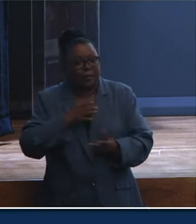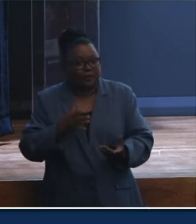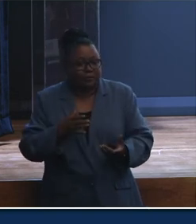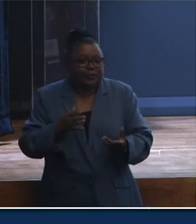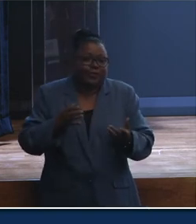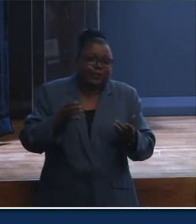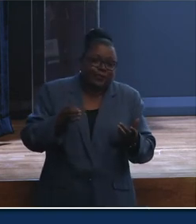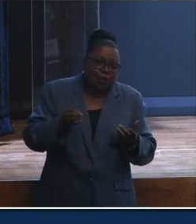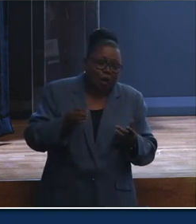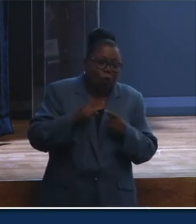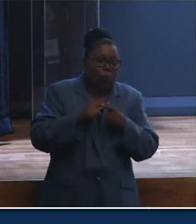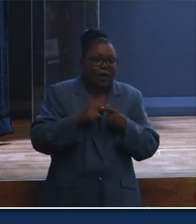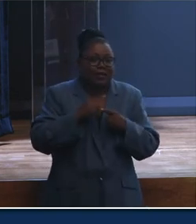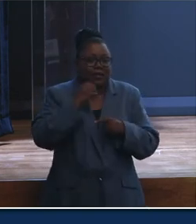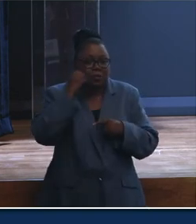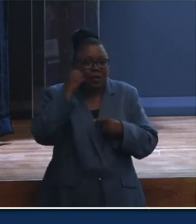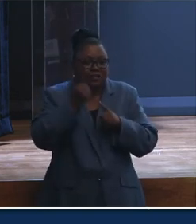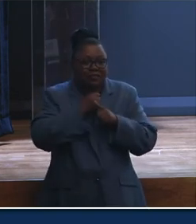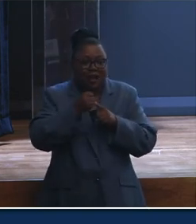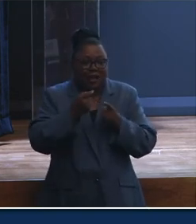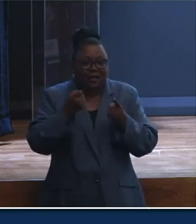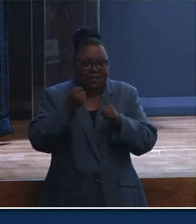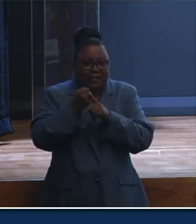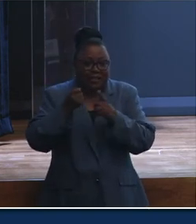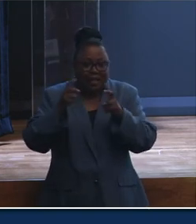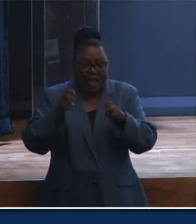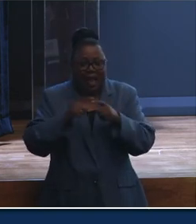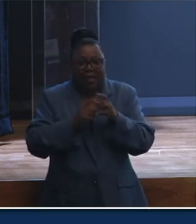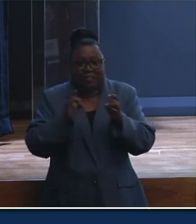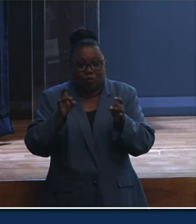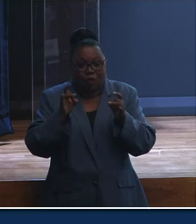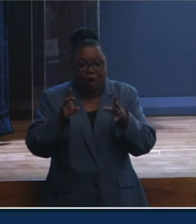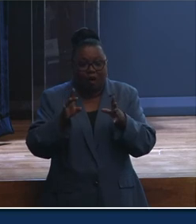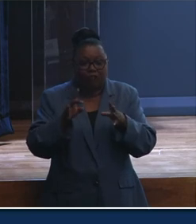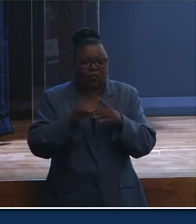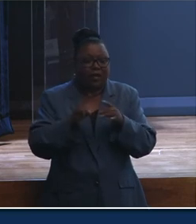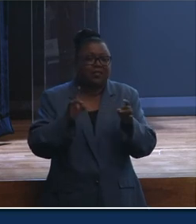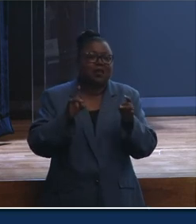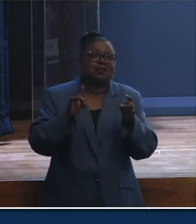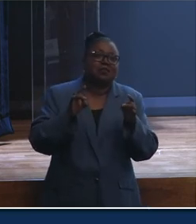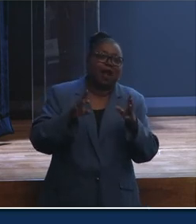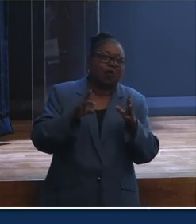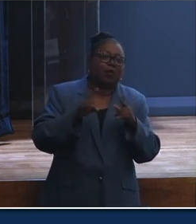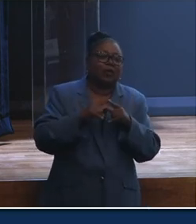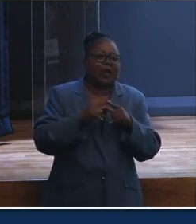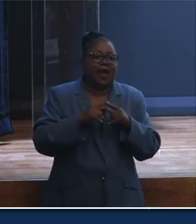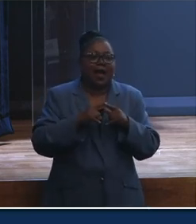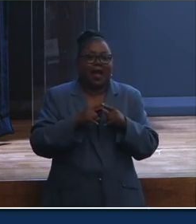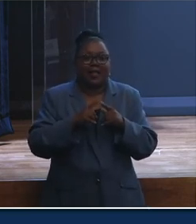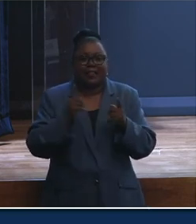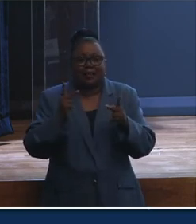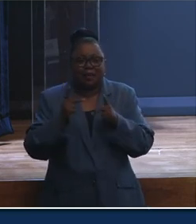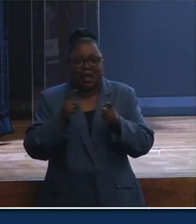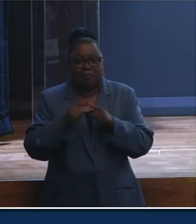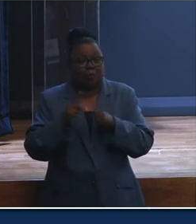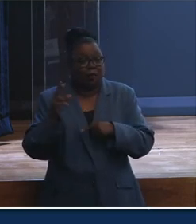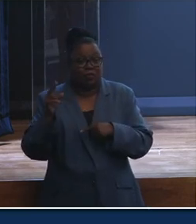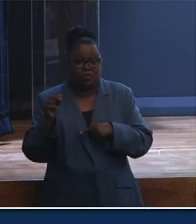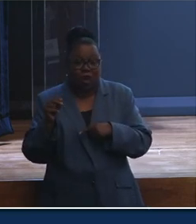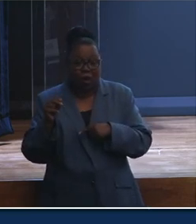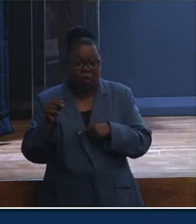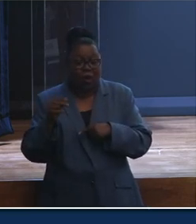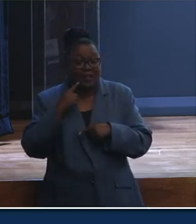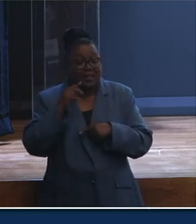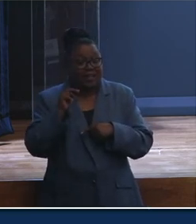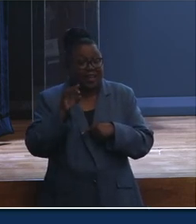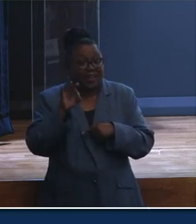So when the domestic violence issues hit and they're awful and they're terrible and have they been handled properly? No. And does